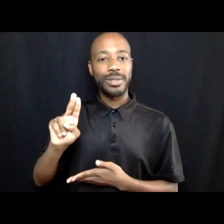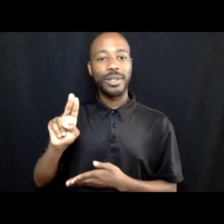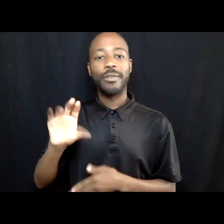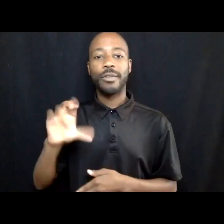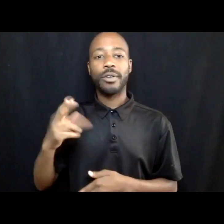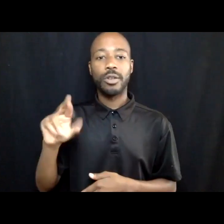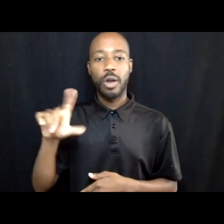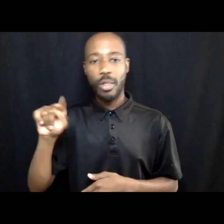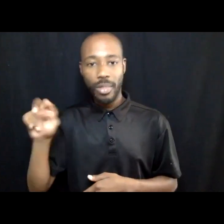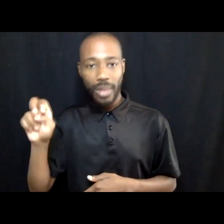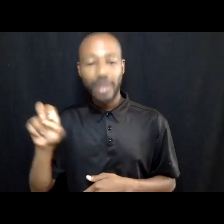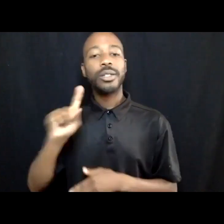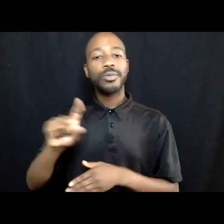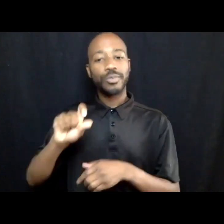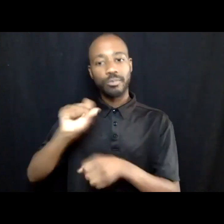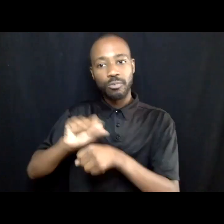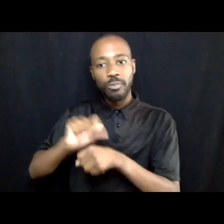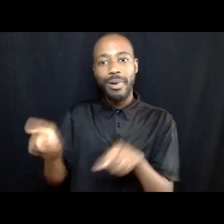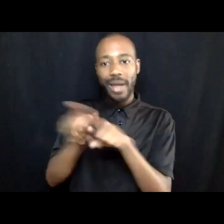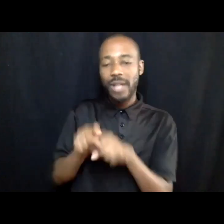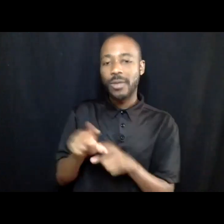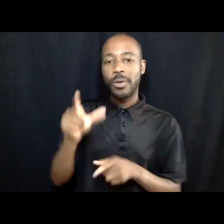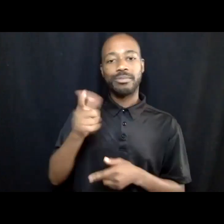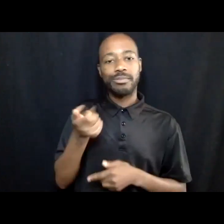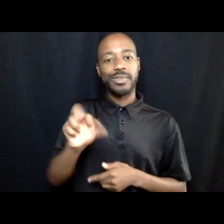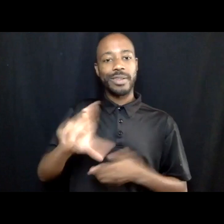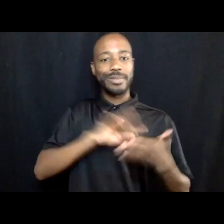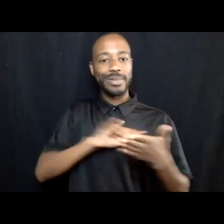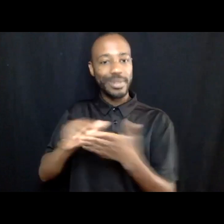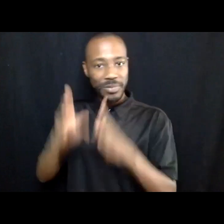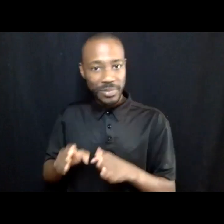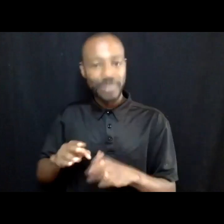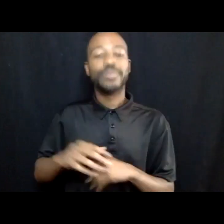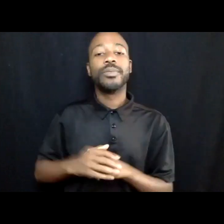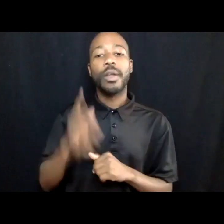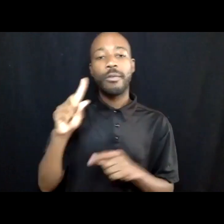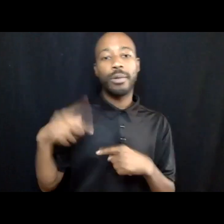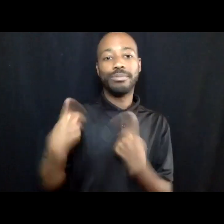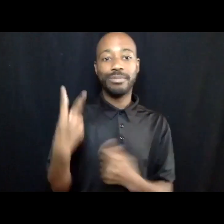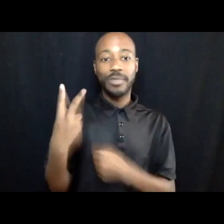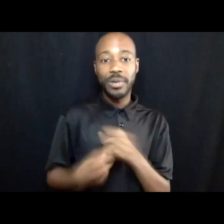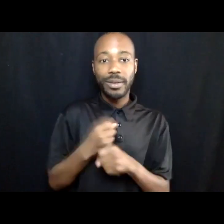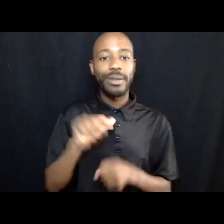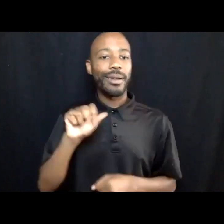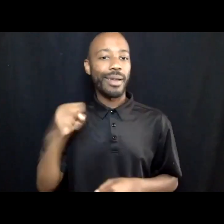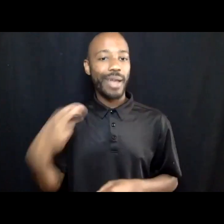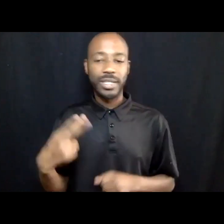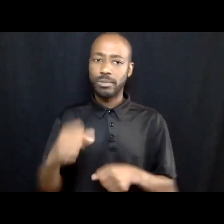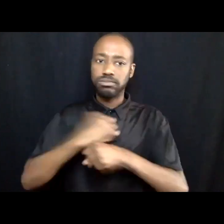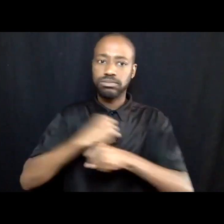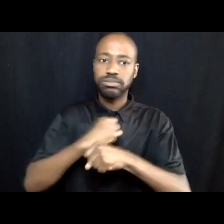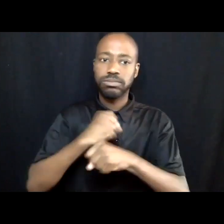UNC Charlotte and a former member of the Greenpeace USA Action Team. For the last 2 years, Ash has been vigorously fighting to